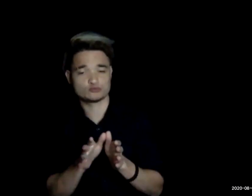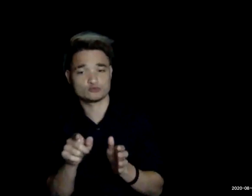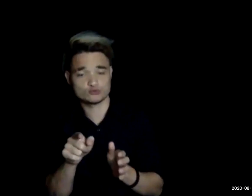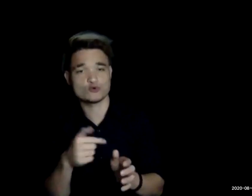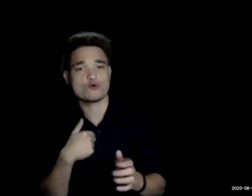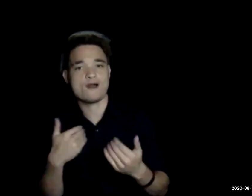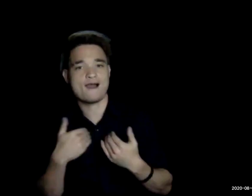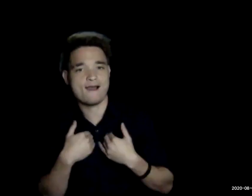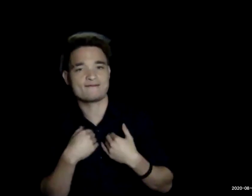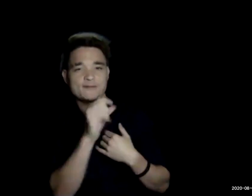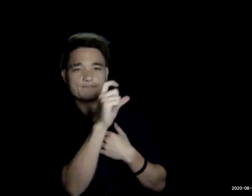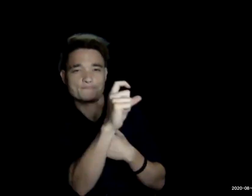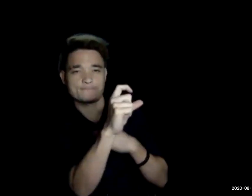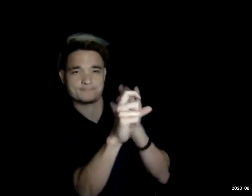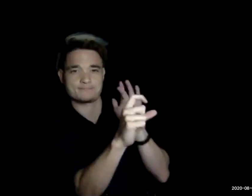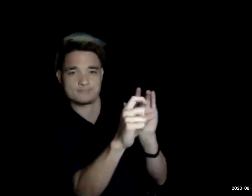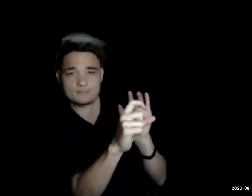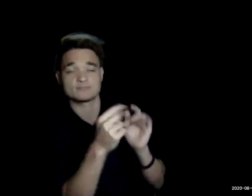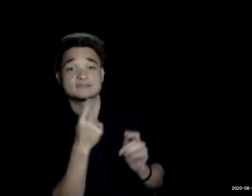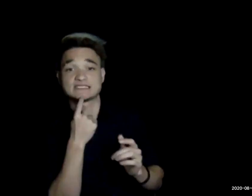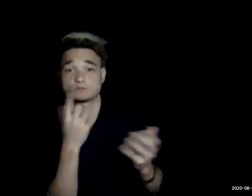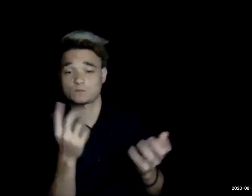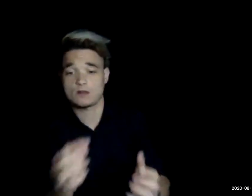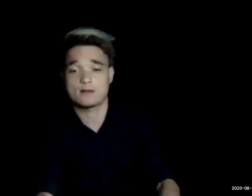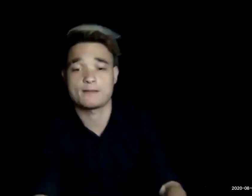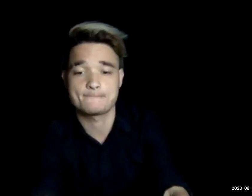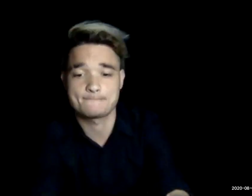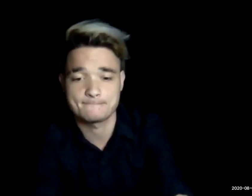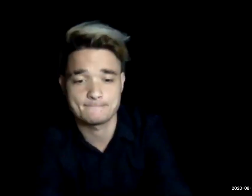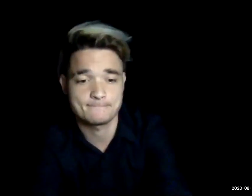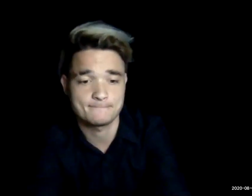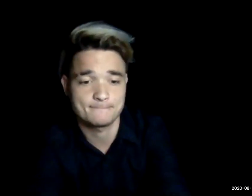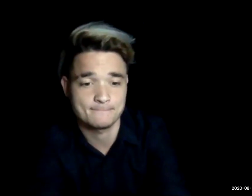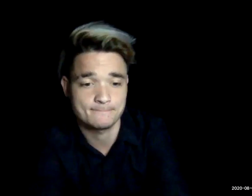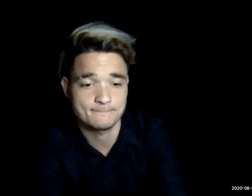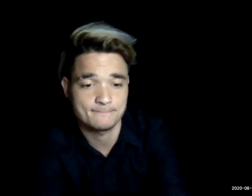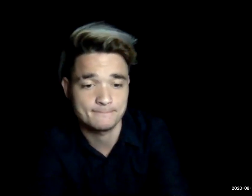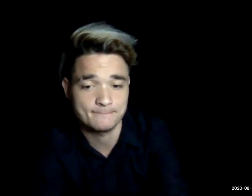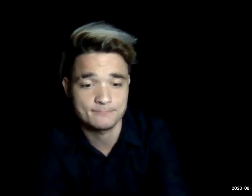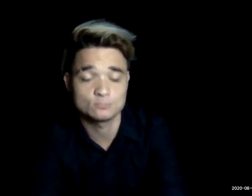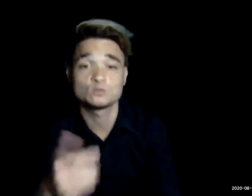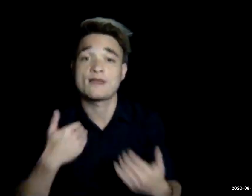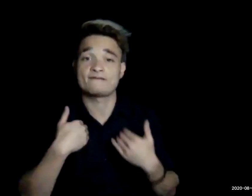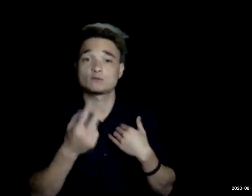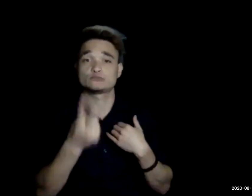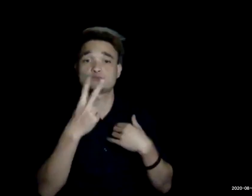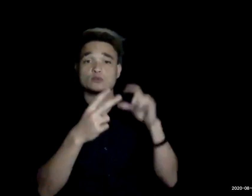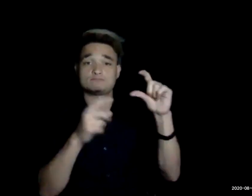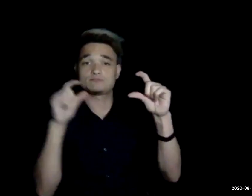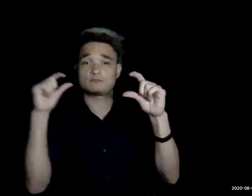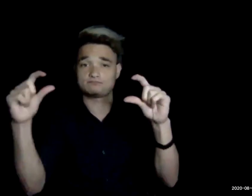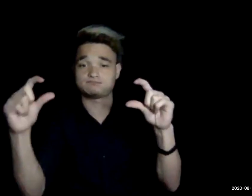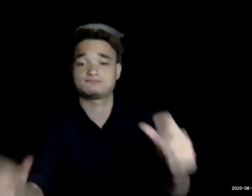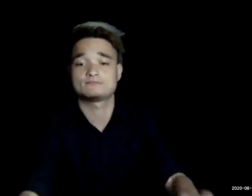So for example, I have my interpreter on the tablet, and so then on it, it says something that I can click